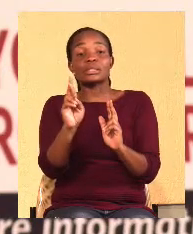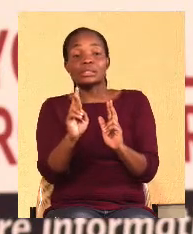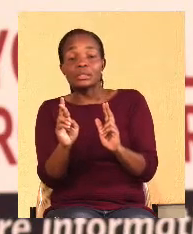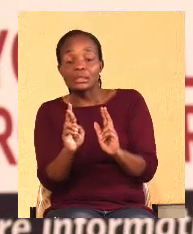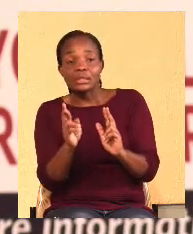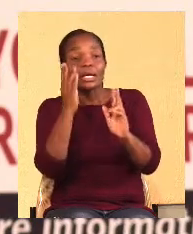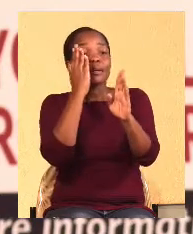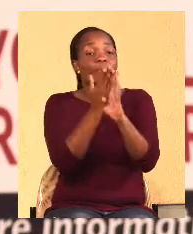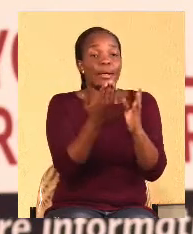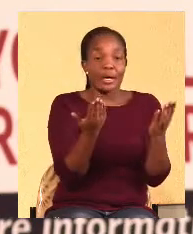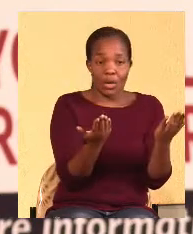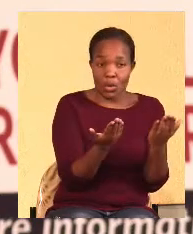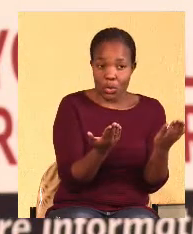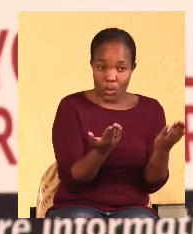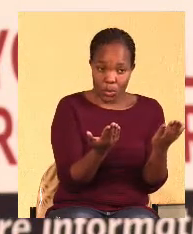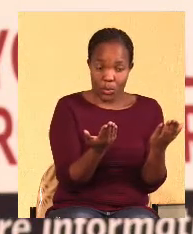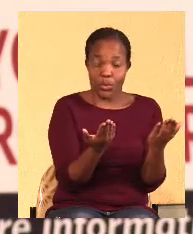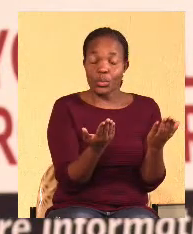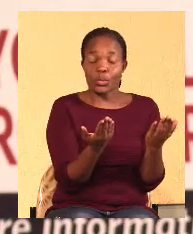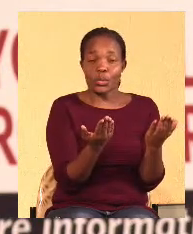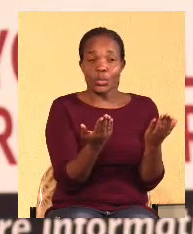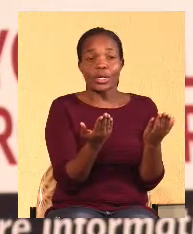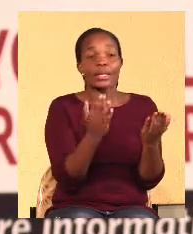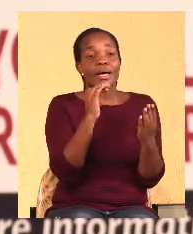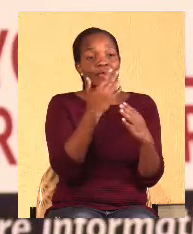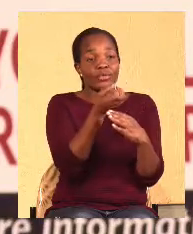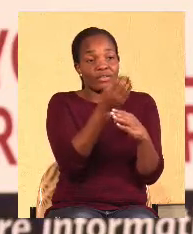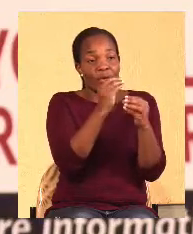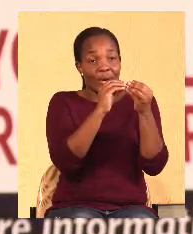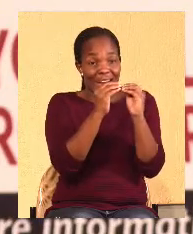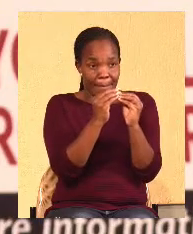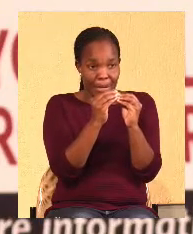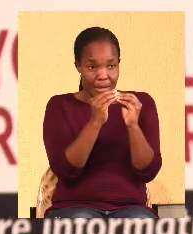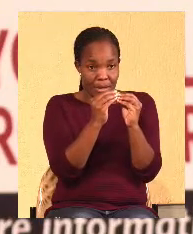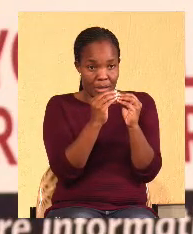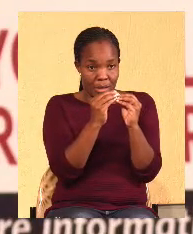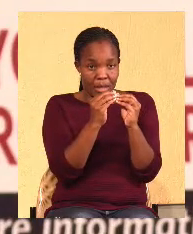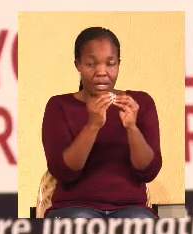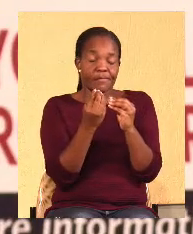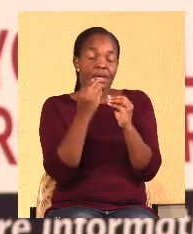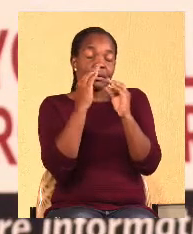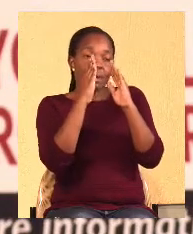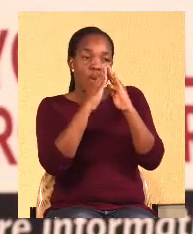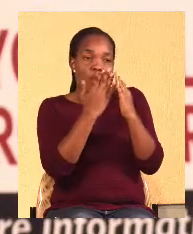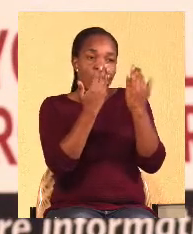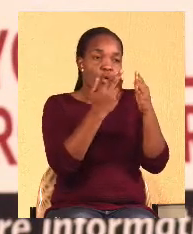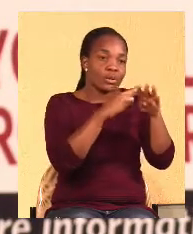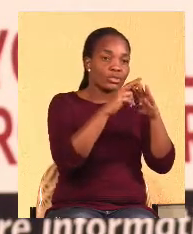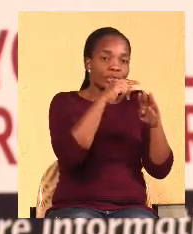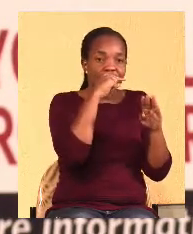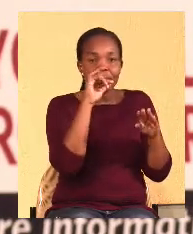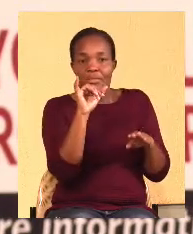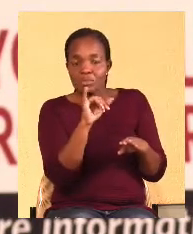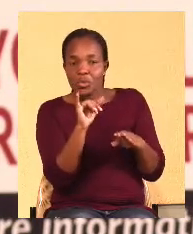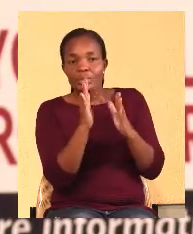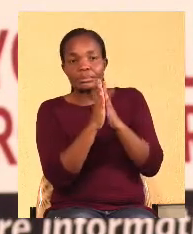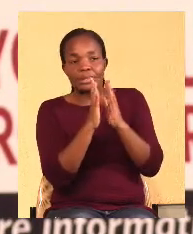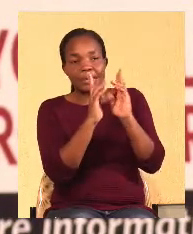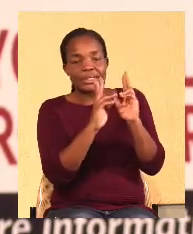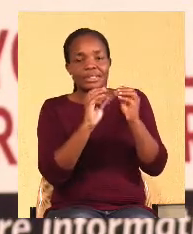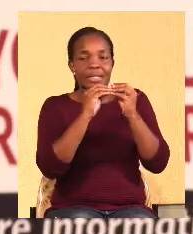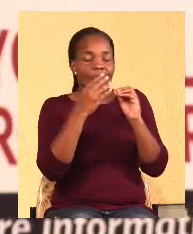specific region, and then we give the number of that person that called for them to connect so that the person